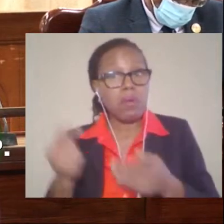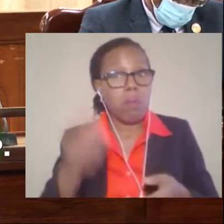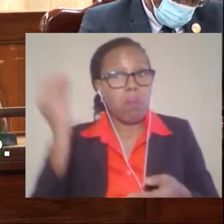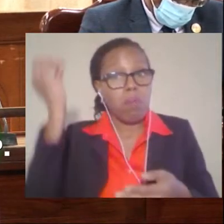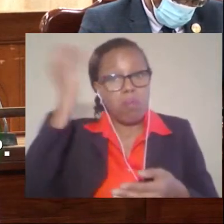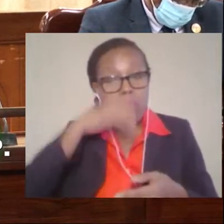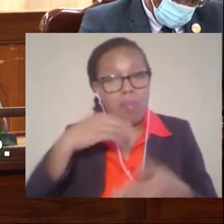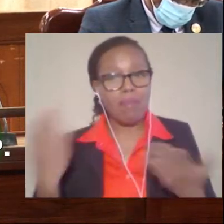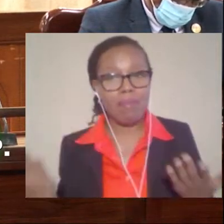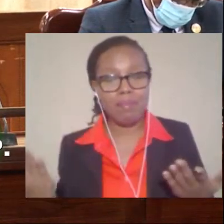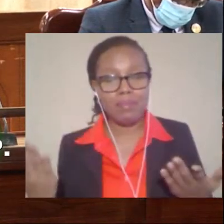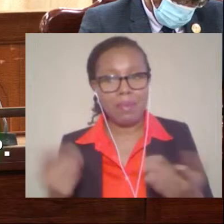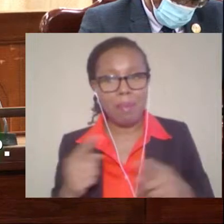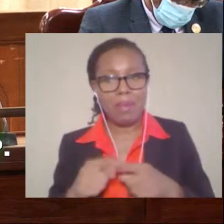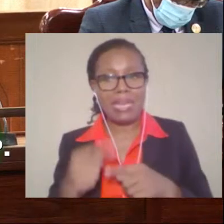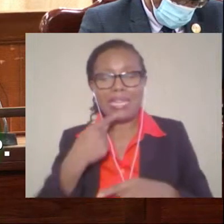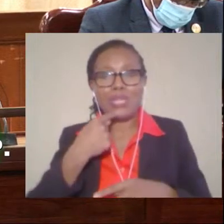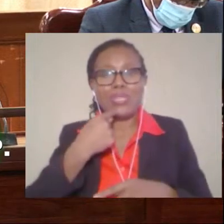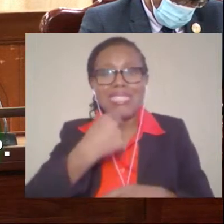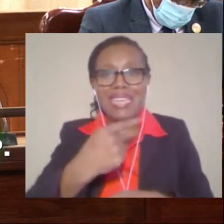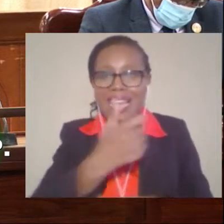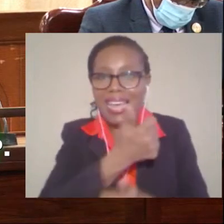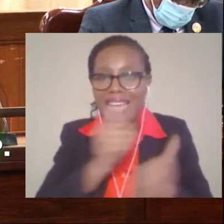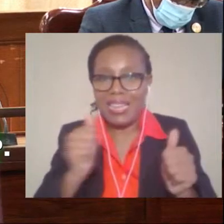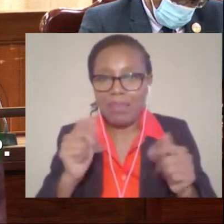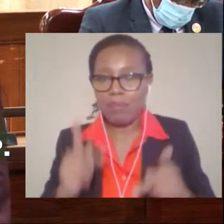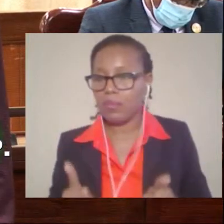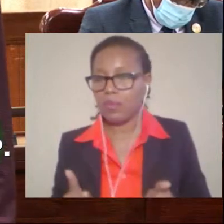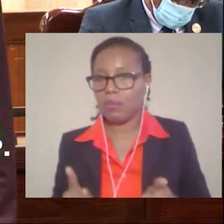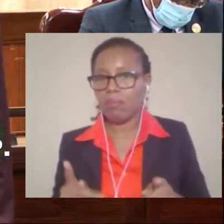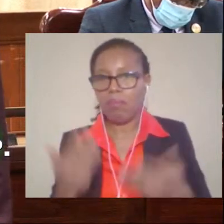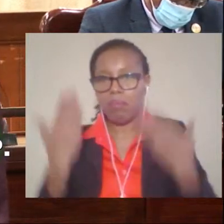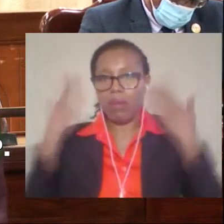hearing, I don't know.